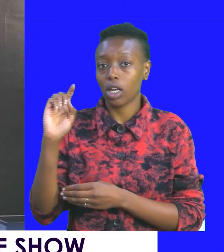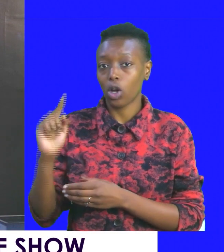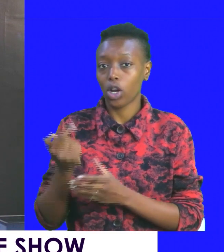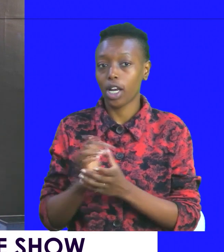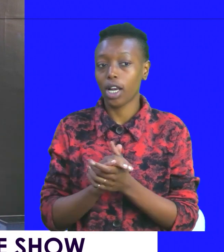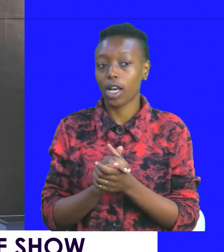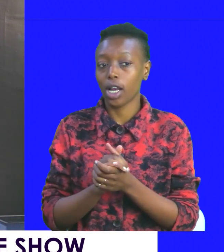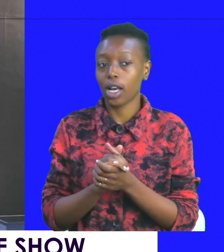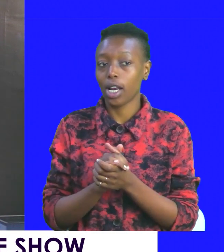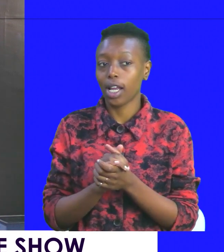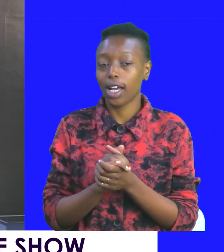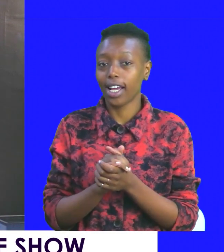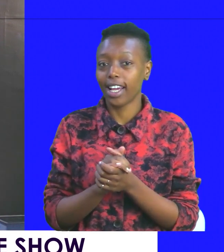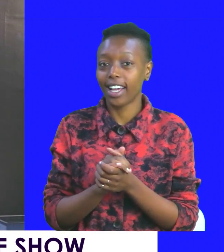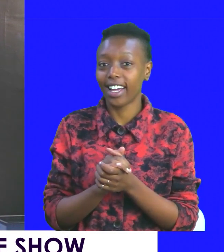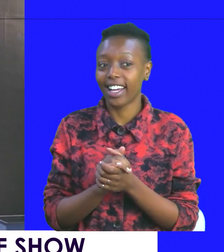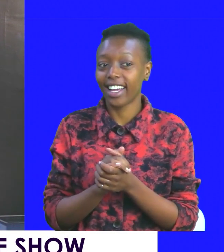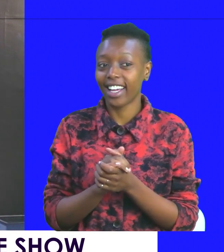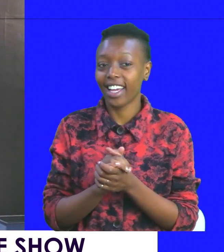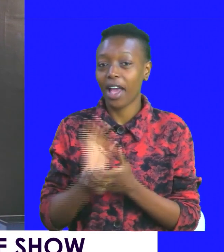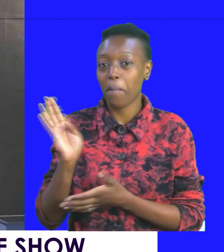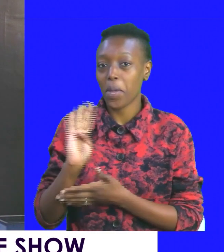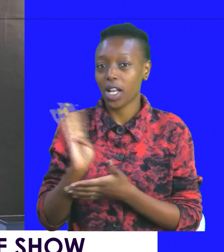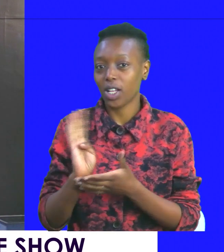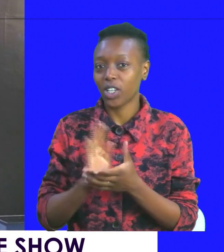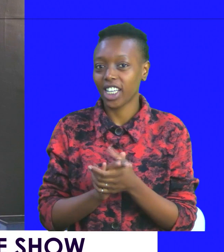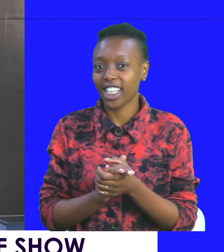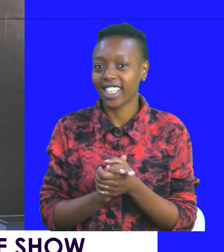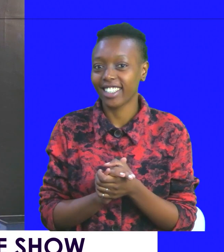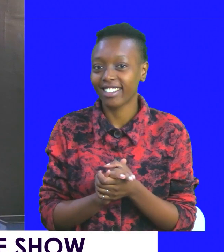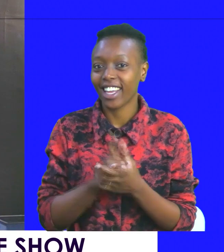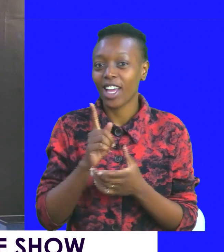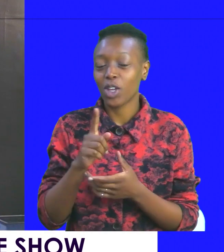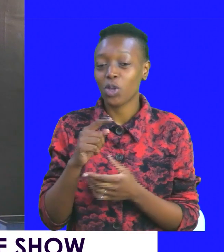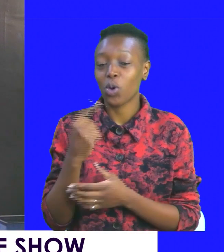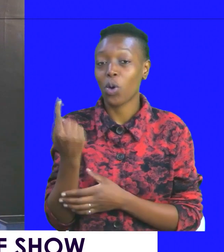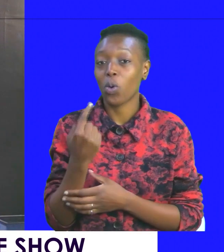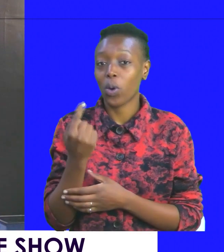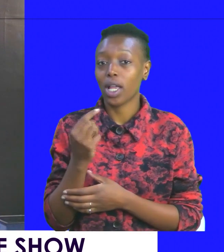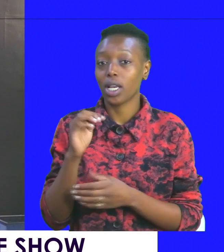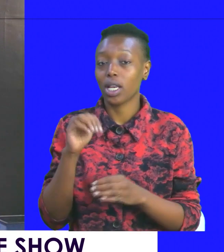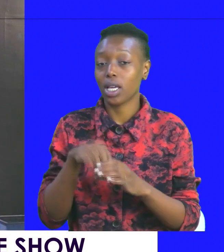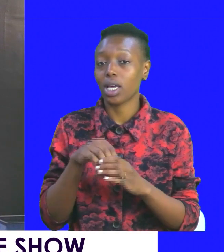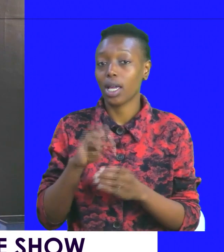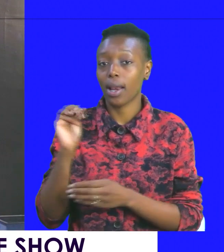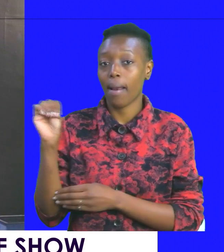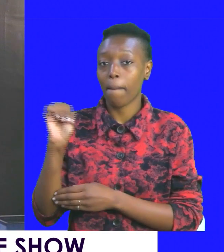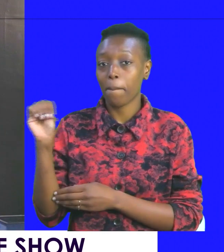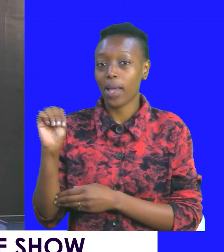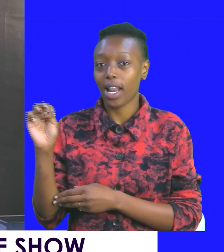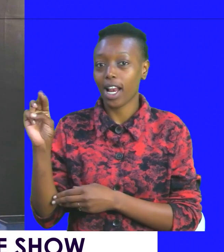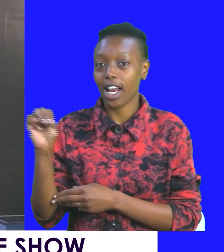you can't even imagine it. You are one amongst millions, if not billions of